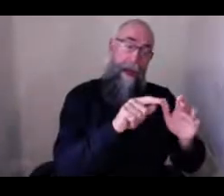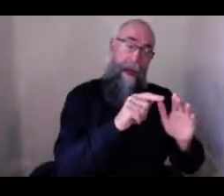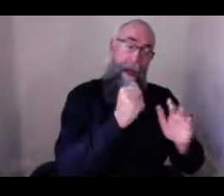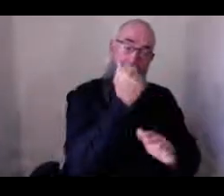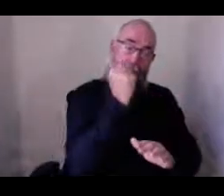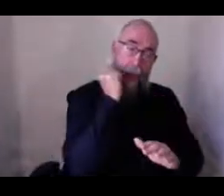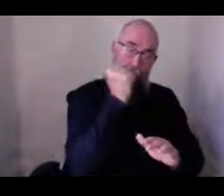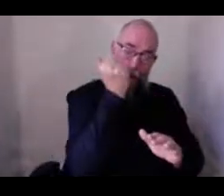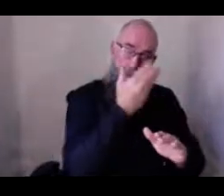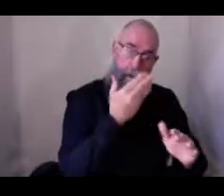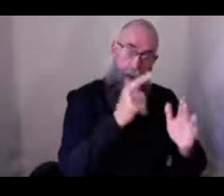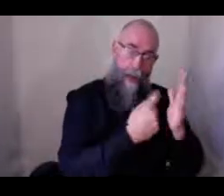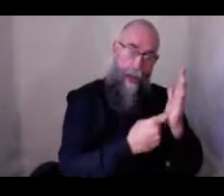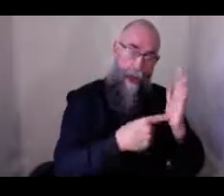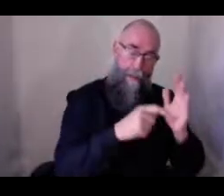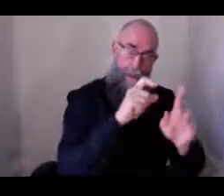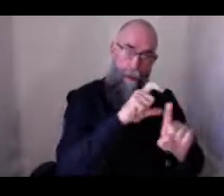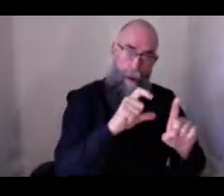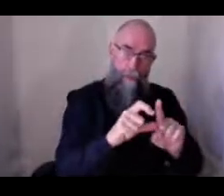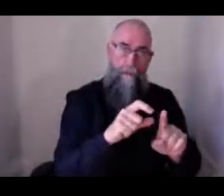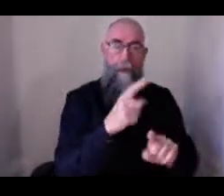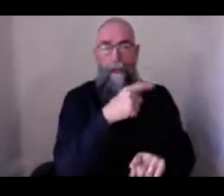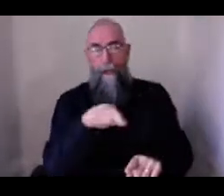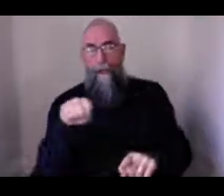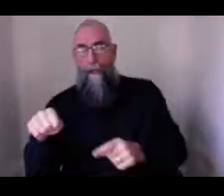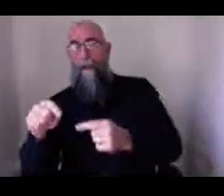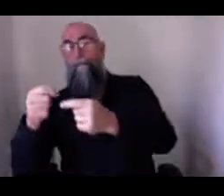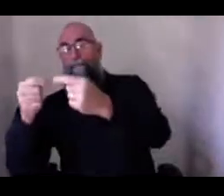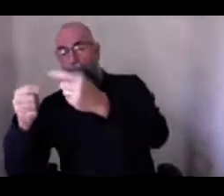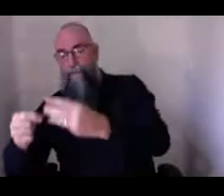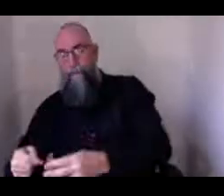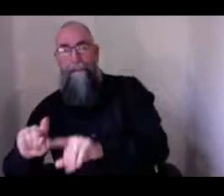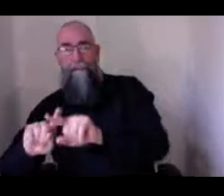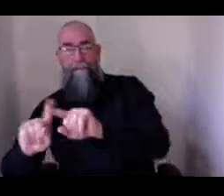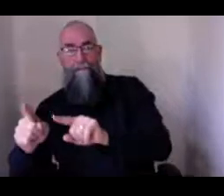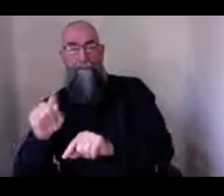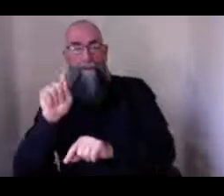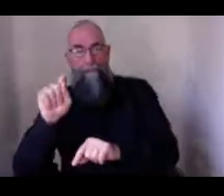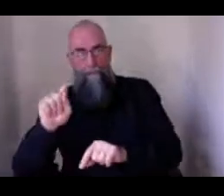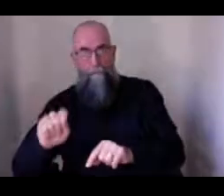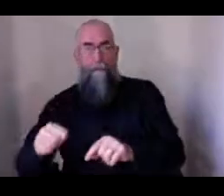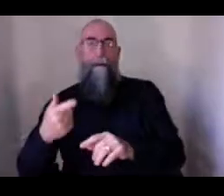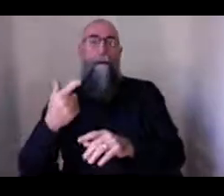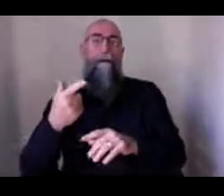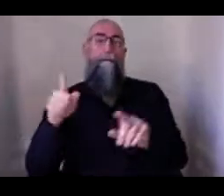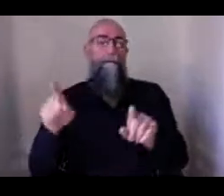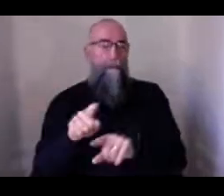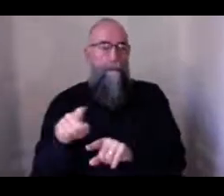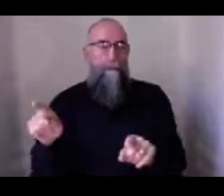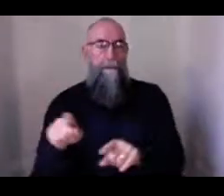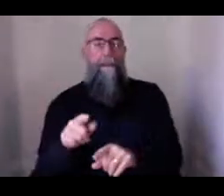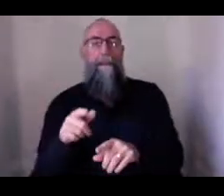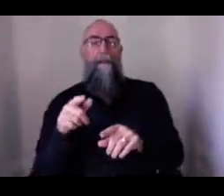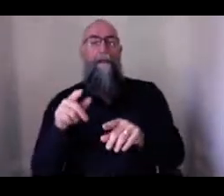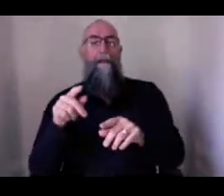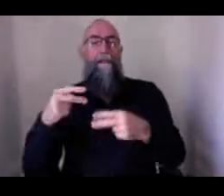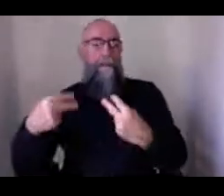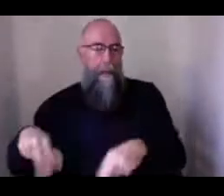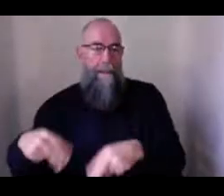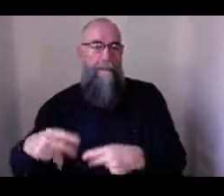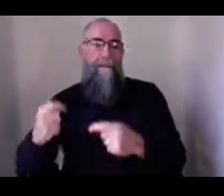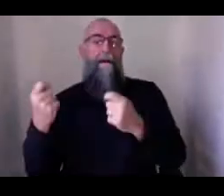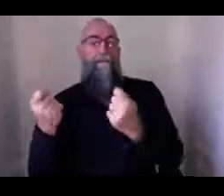Music, Opera and Choral Board, the Contemporary Music Board, the Dance and Physical Theatre Board, Festivals Board, Literature